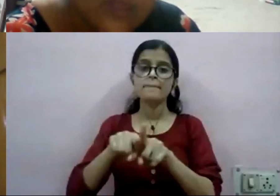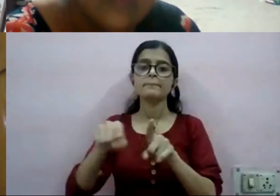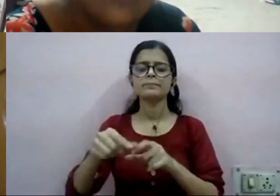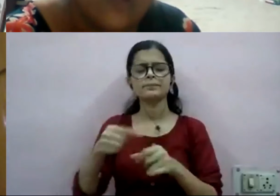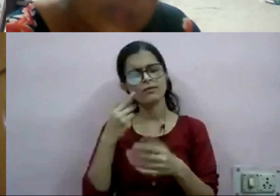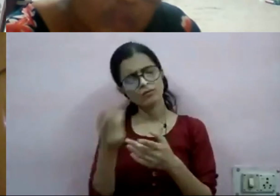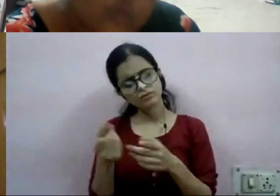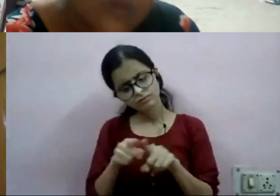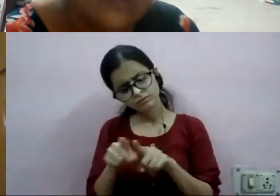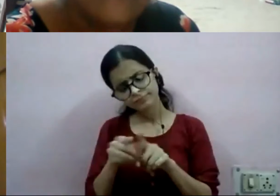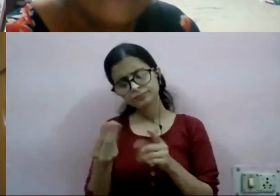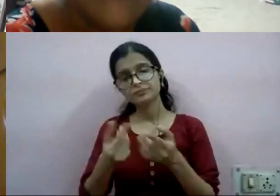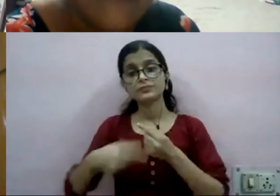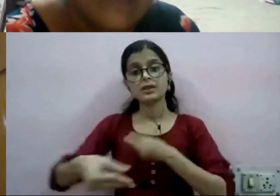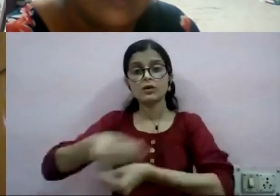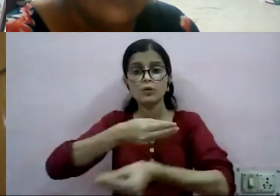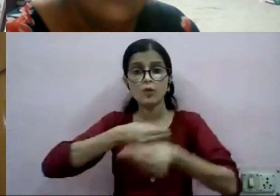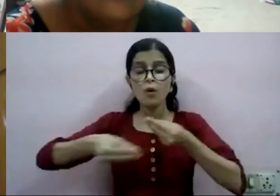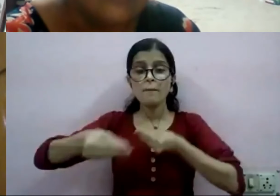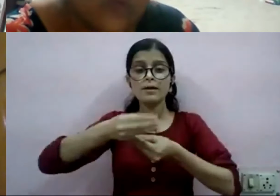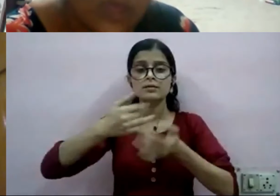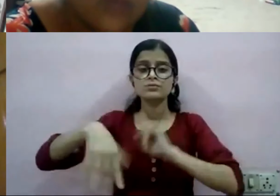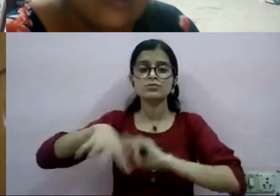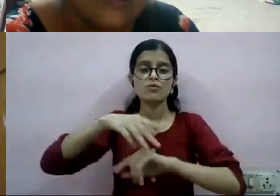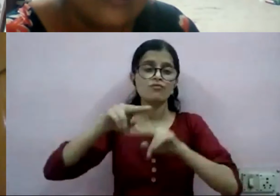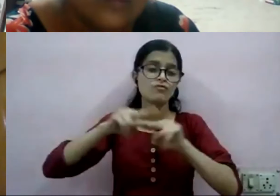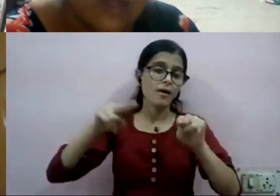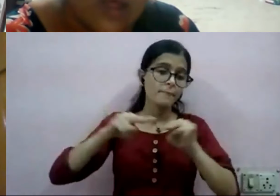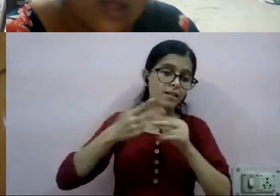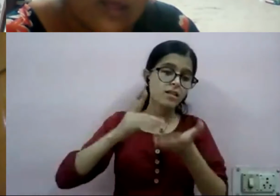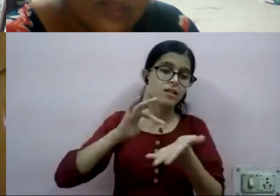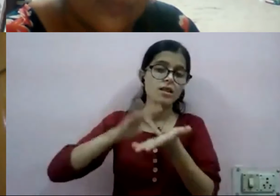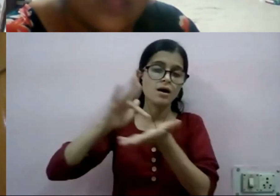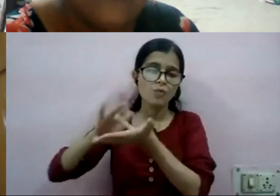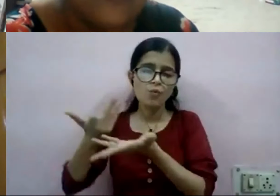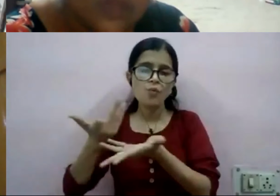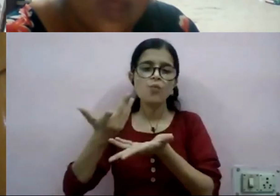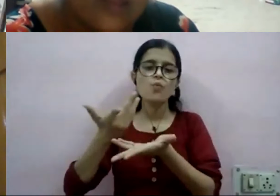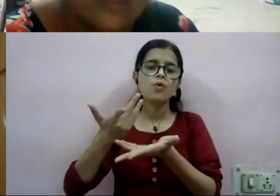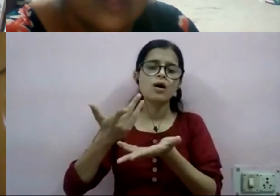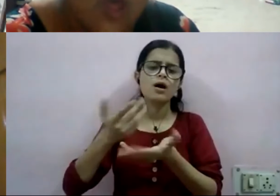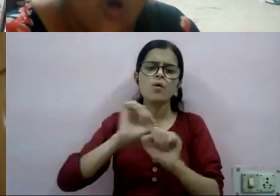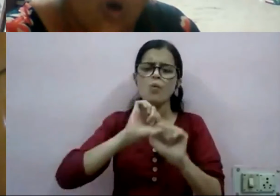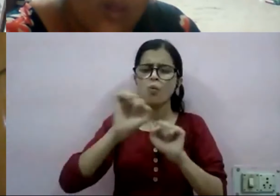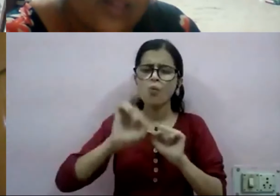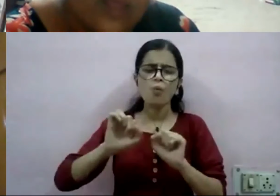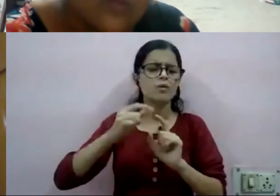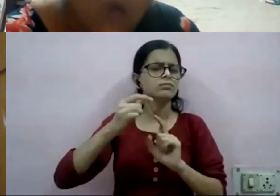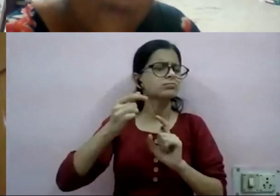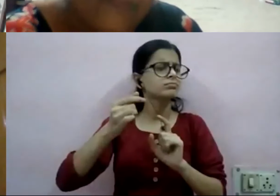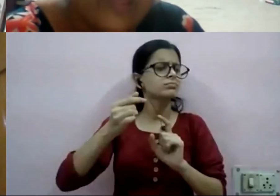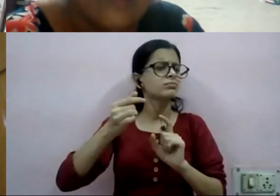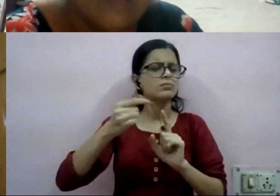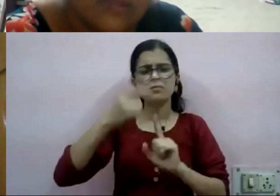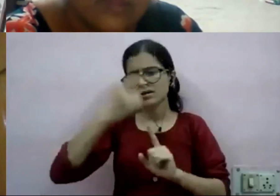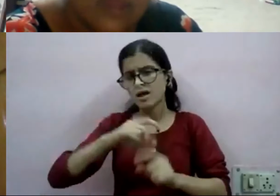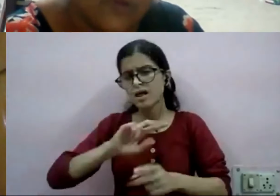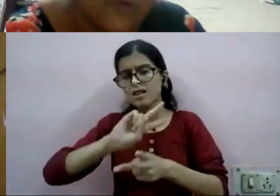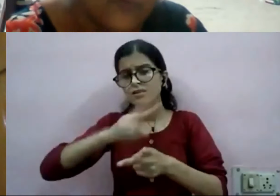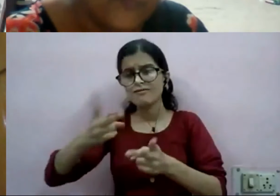the economic situation of the family, the location, their positionality, all these complicate